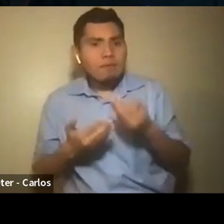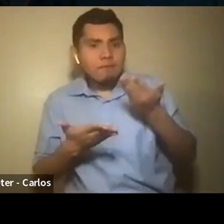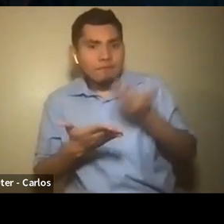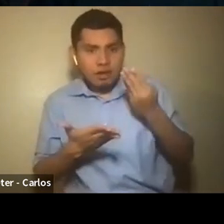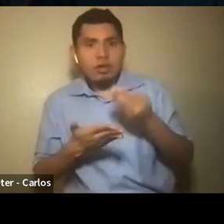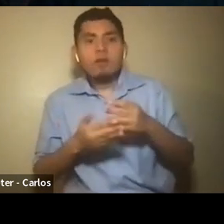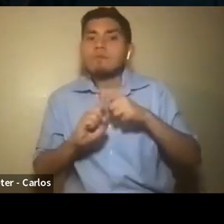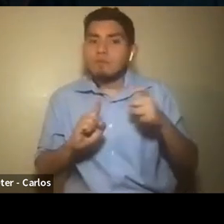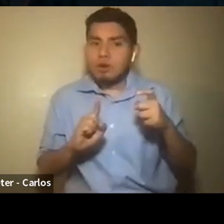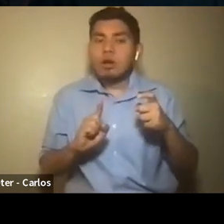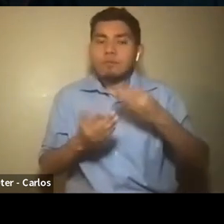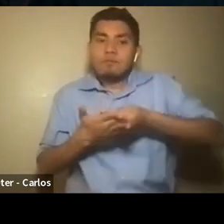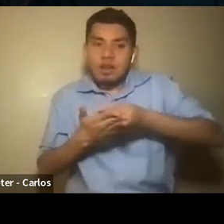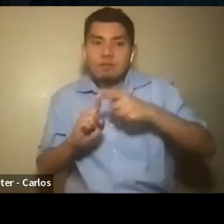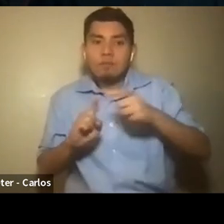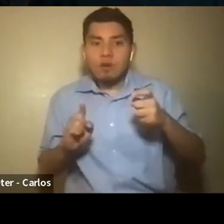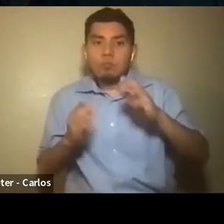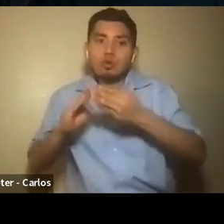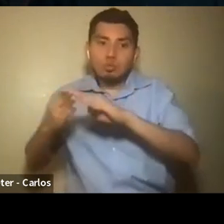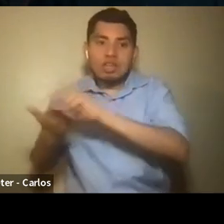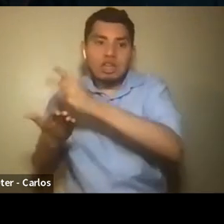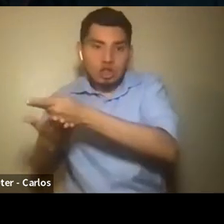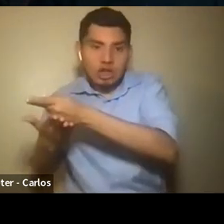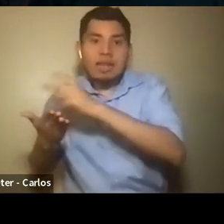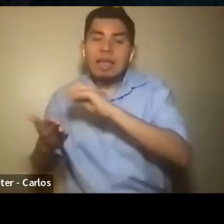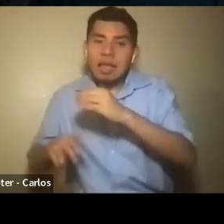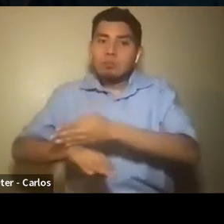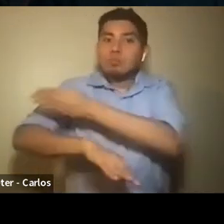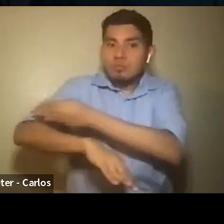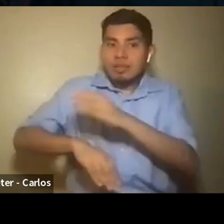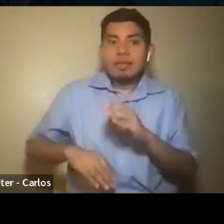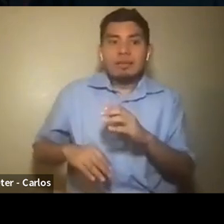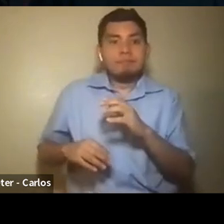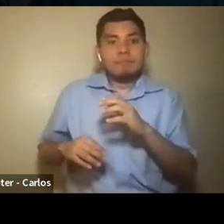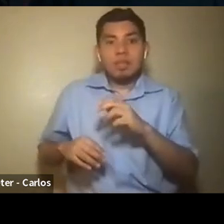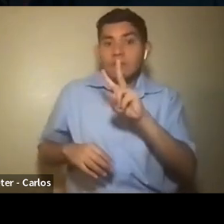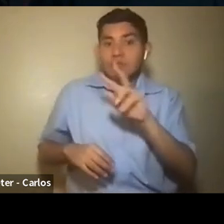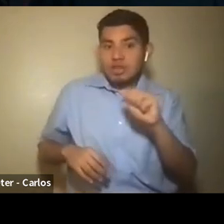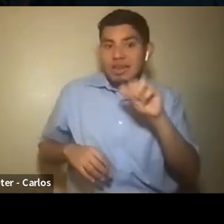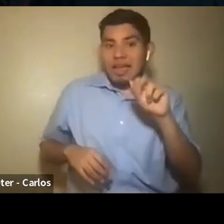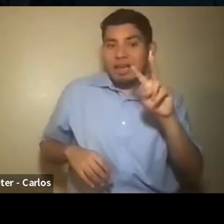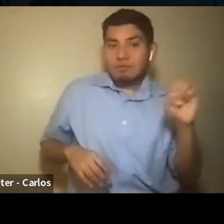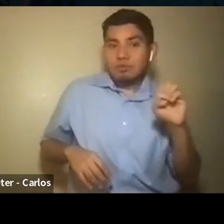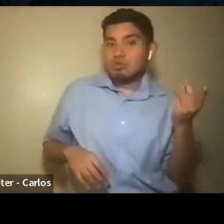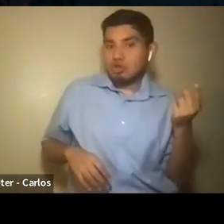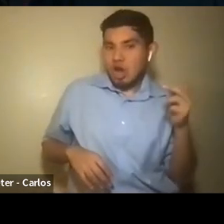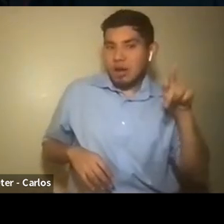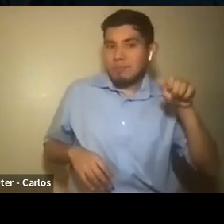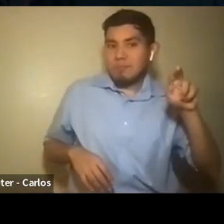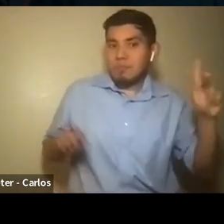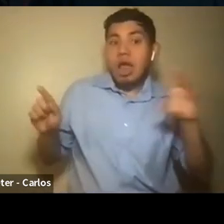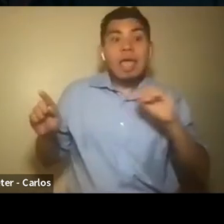kitchen and improvements at Virginia Avenue Park and Gundarak Park. And our current proposed plan